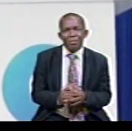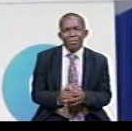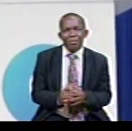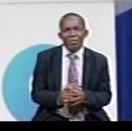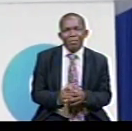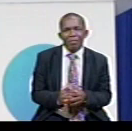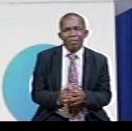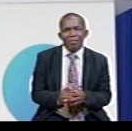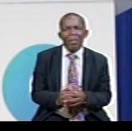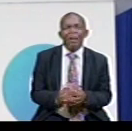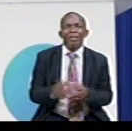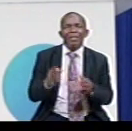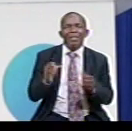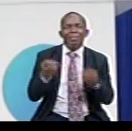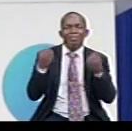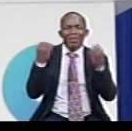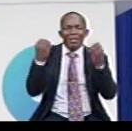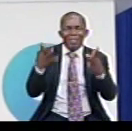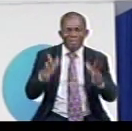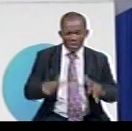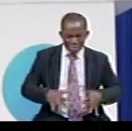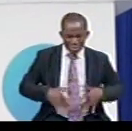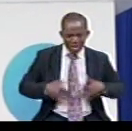Lives will be turned around.